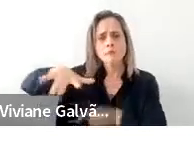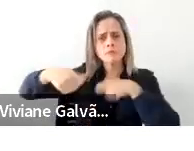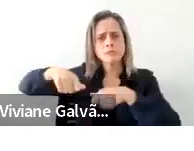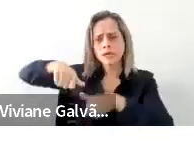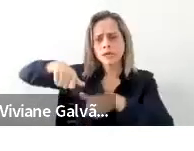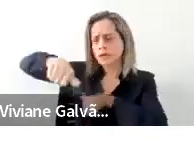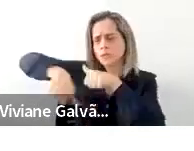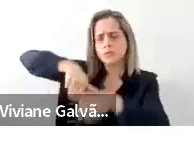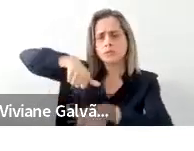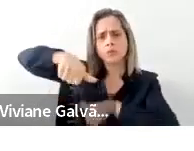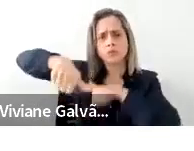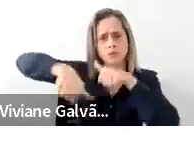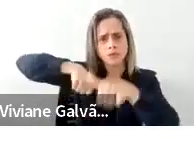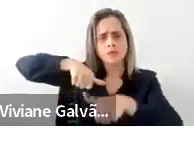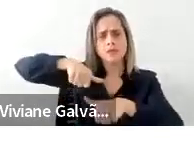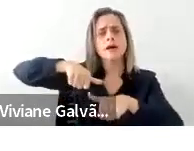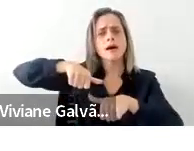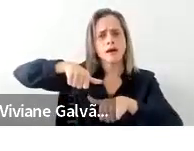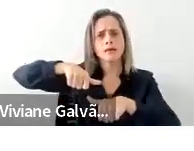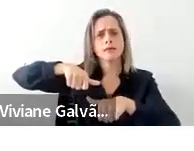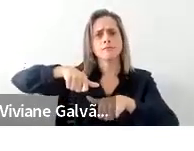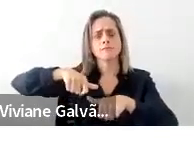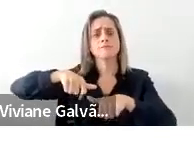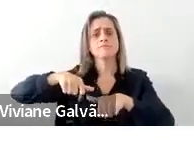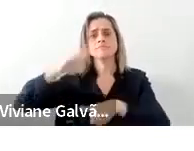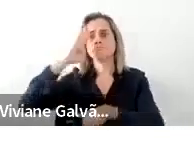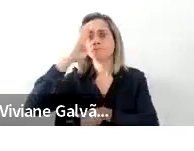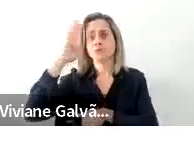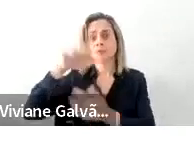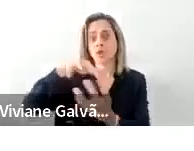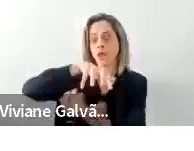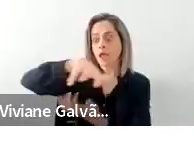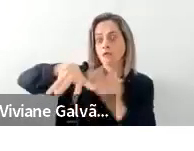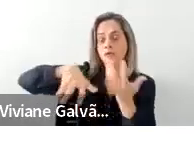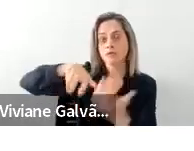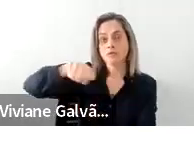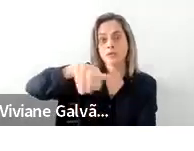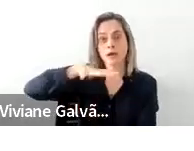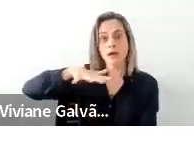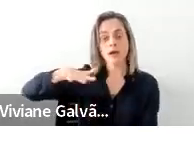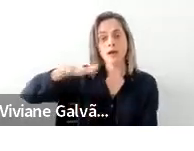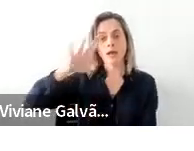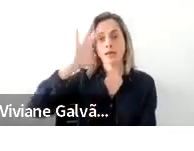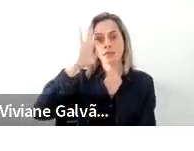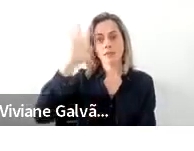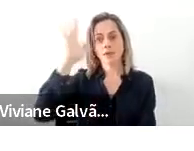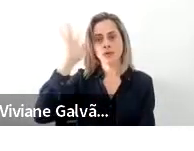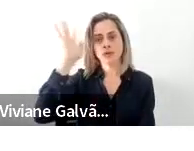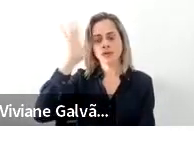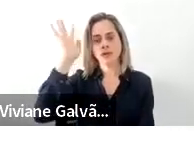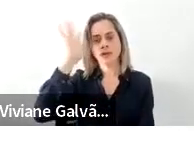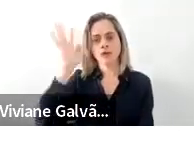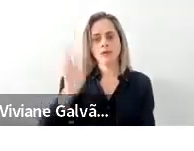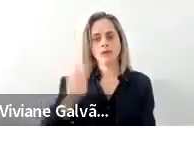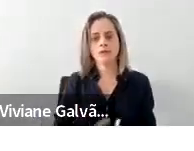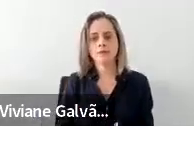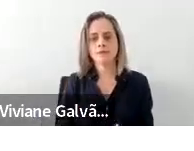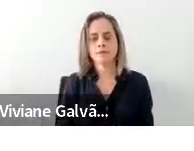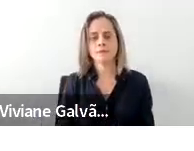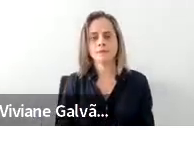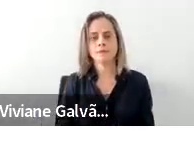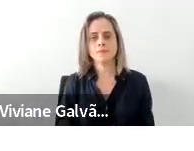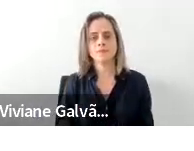course fatally imposed on all peoples, whatever the historical circumstances in which they find themselves